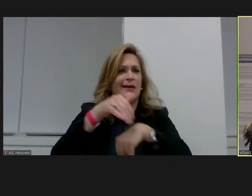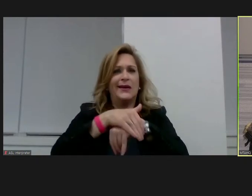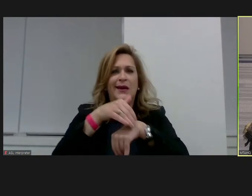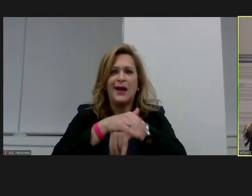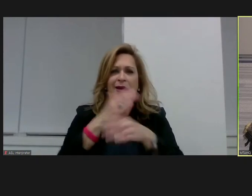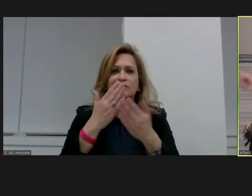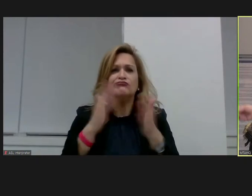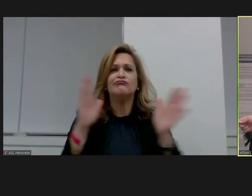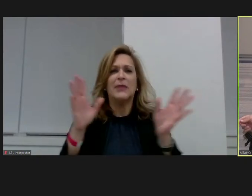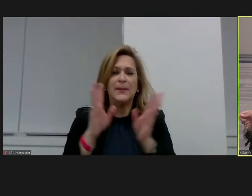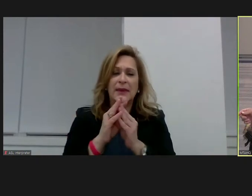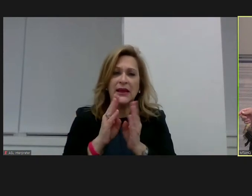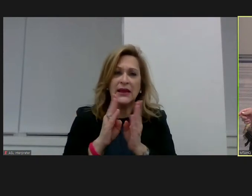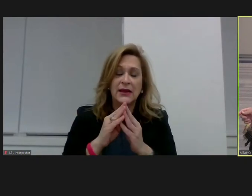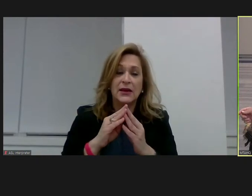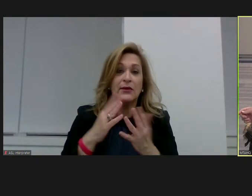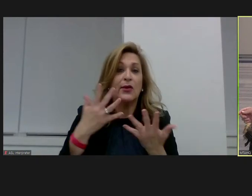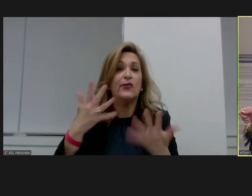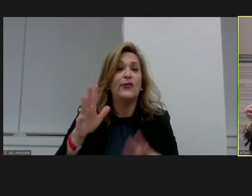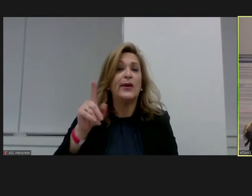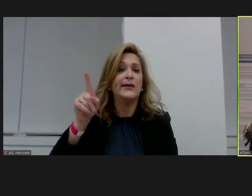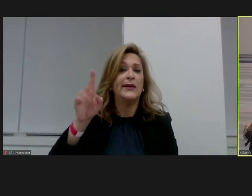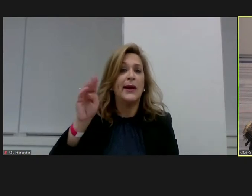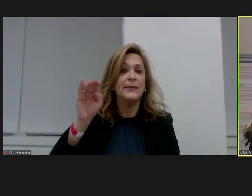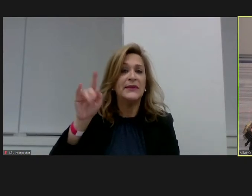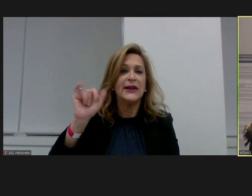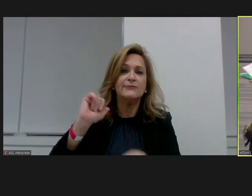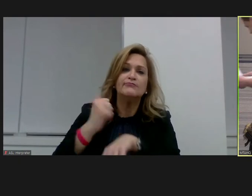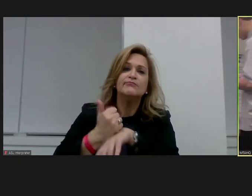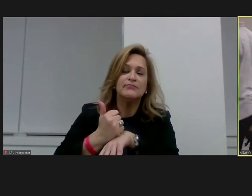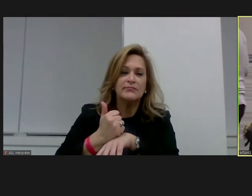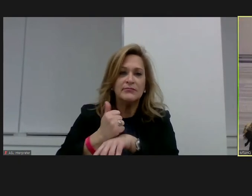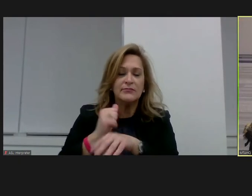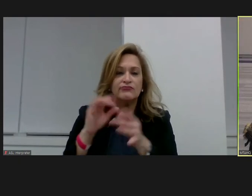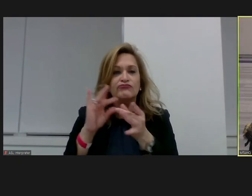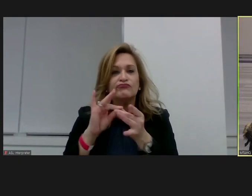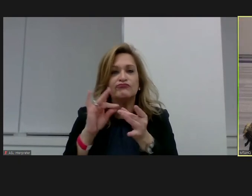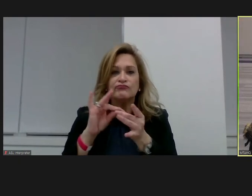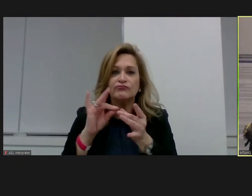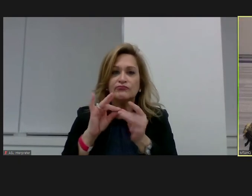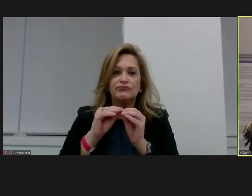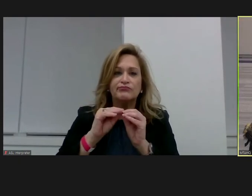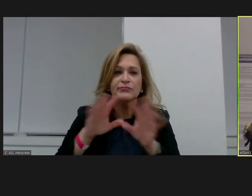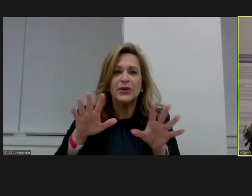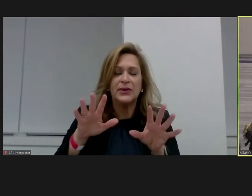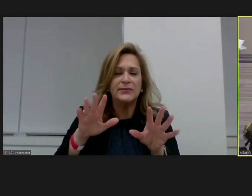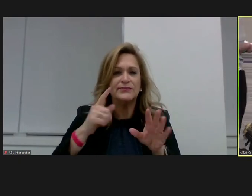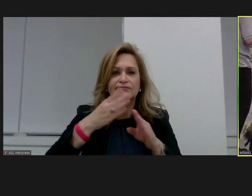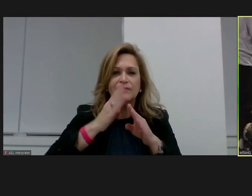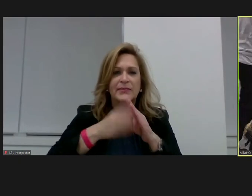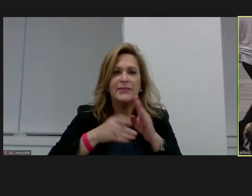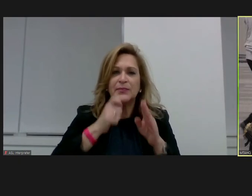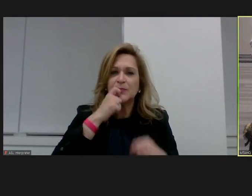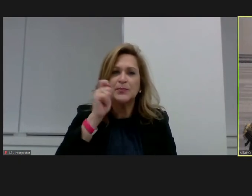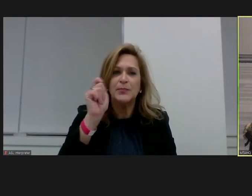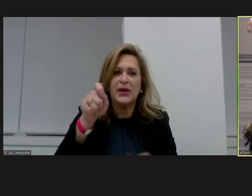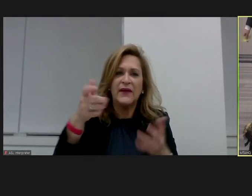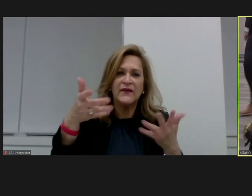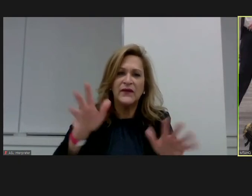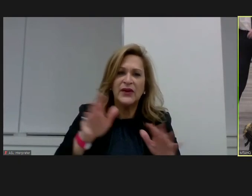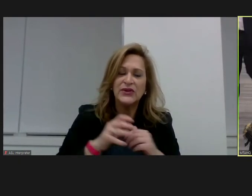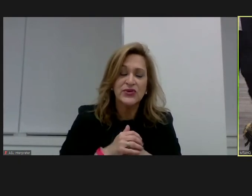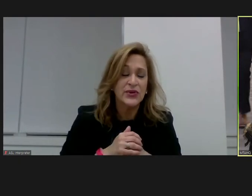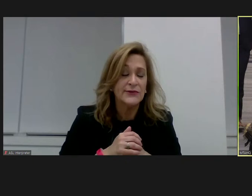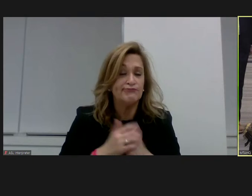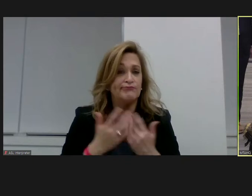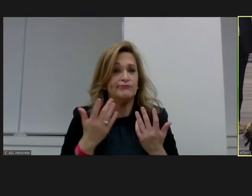has already put out in writing that it's a done deal. So we're led to believe that this is something still under